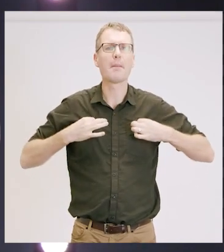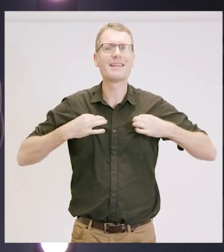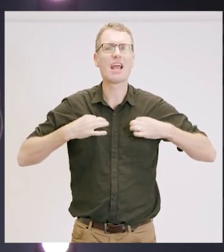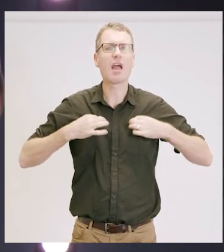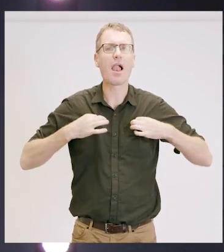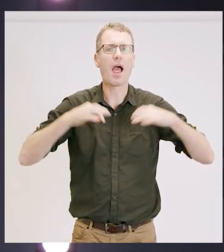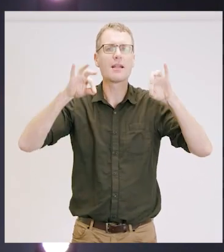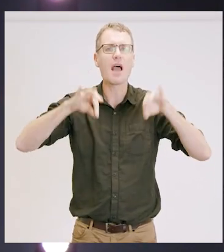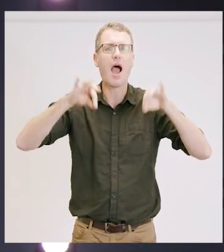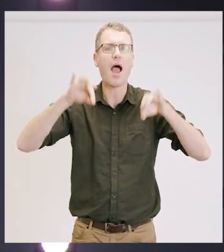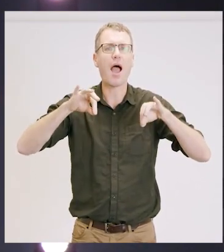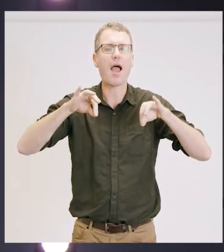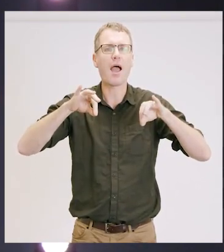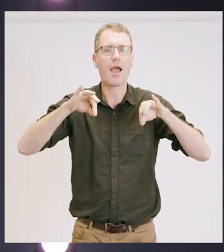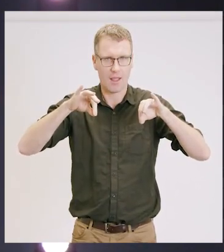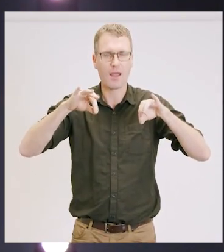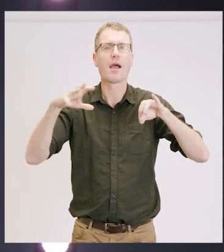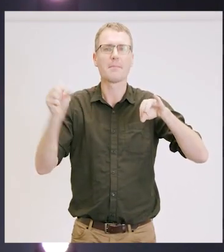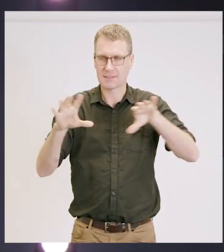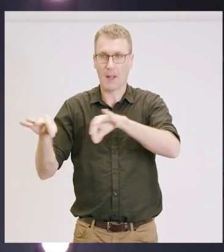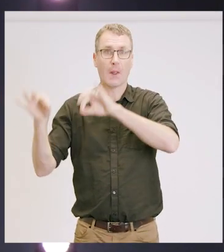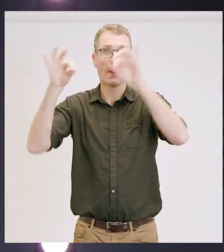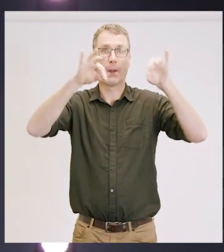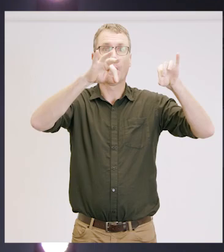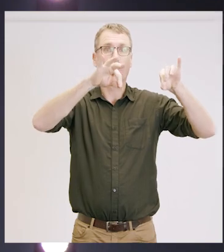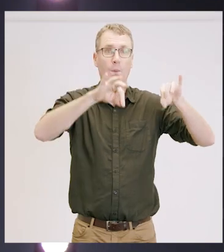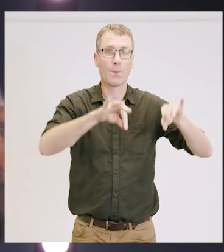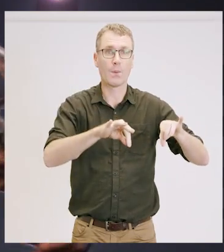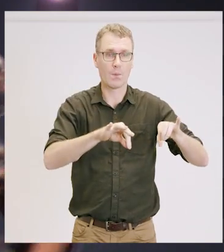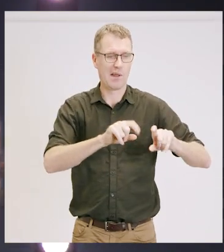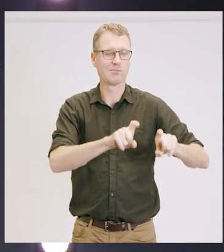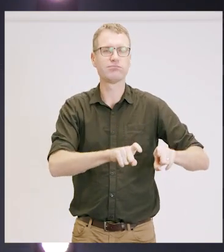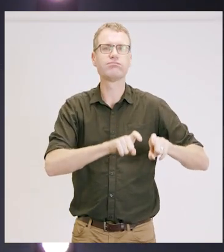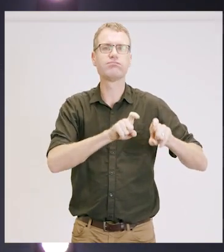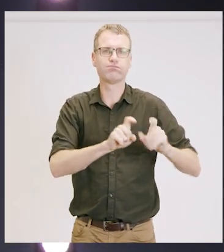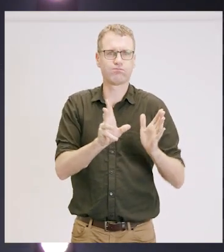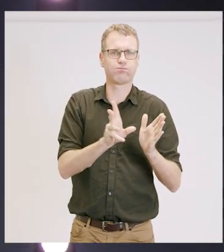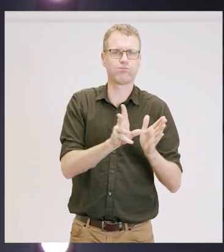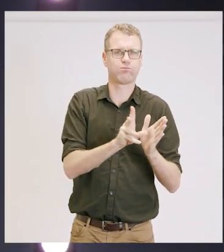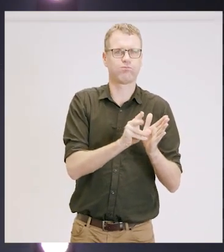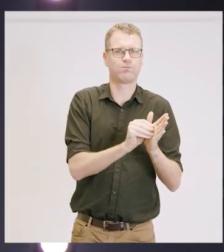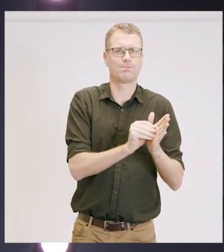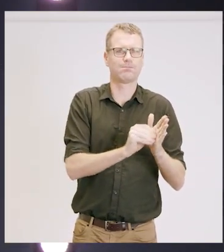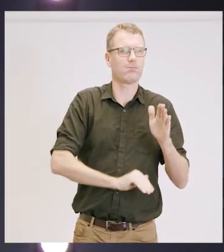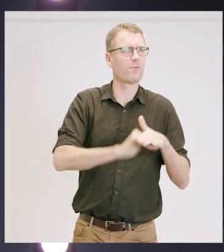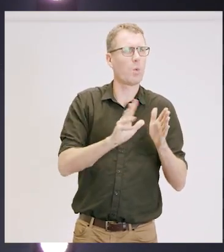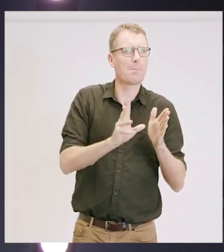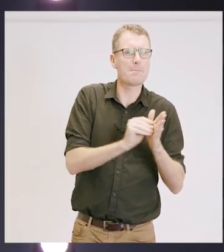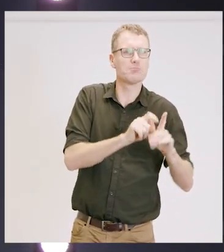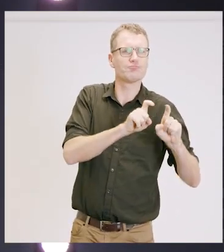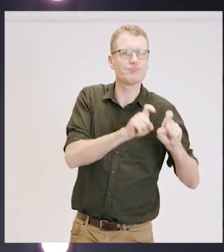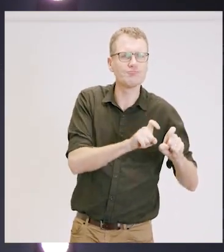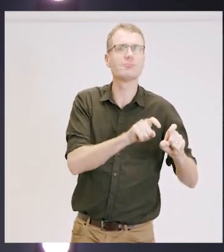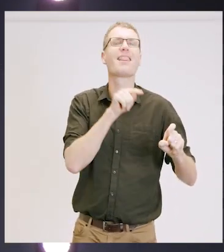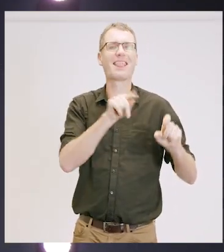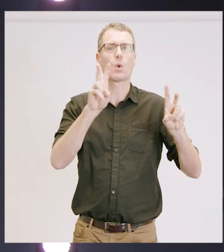material, where you get material and you put it under, get the dye to go through it, and you leave it in there until the dye soaks completely through, till it's completely